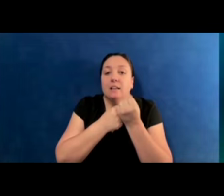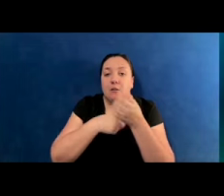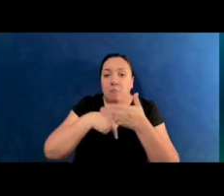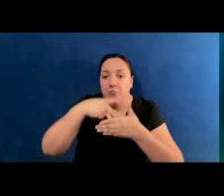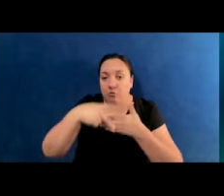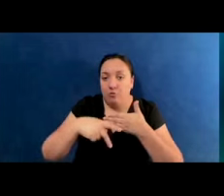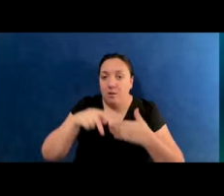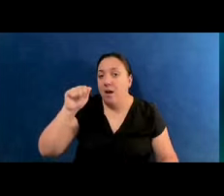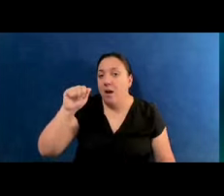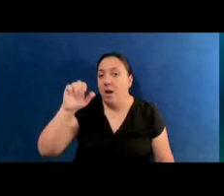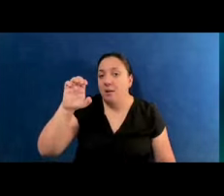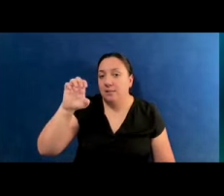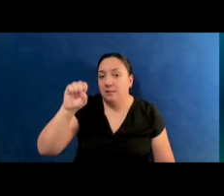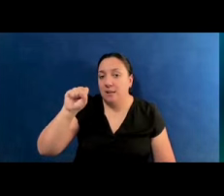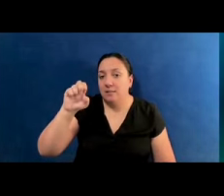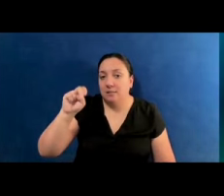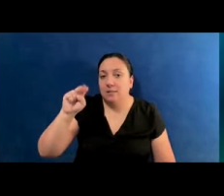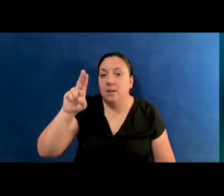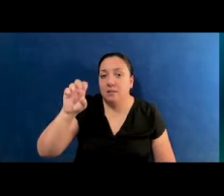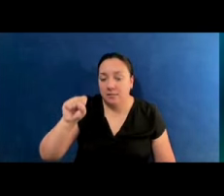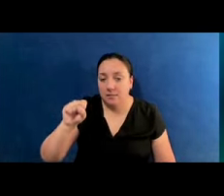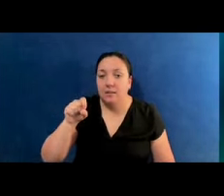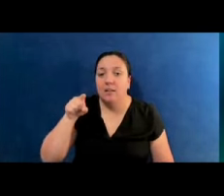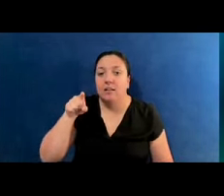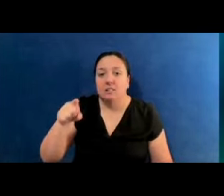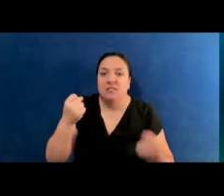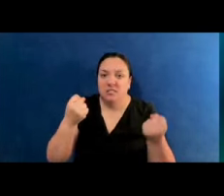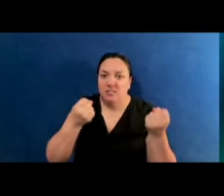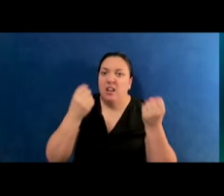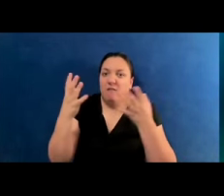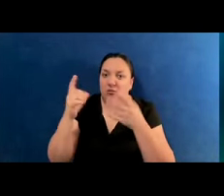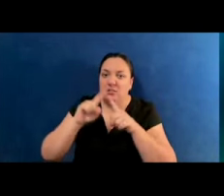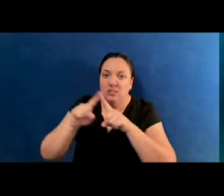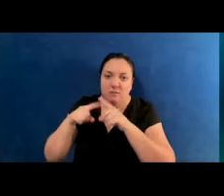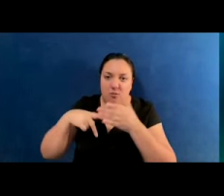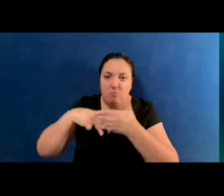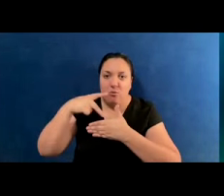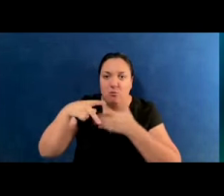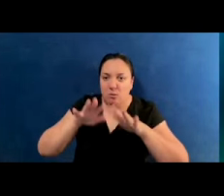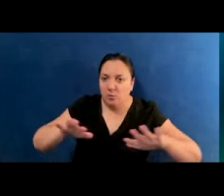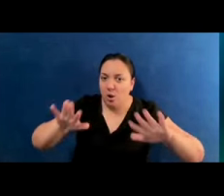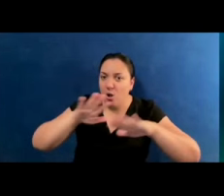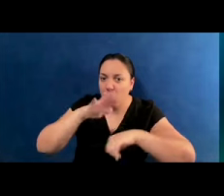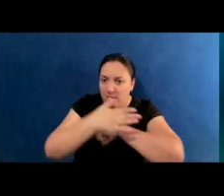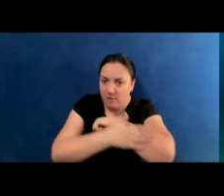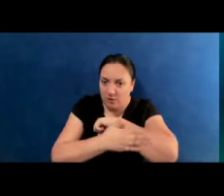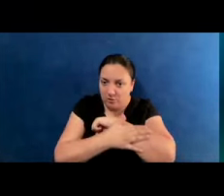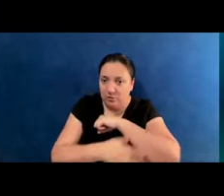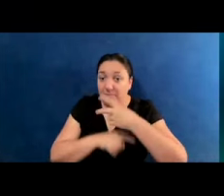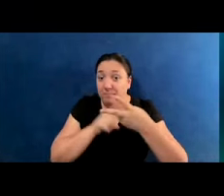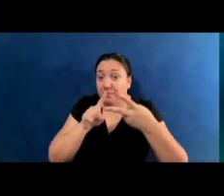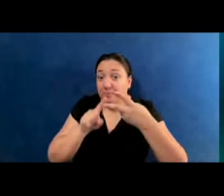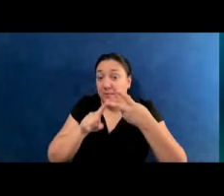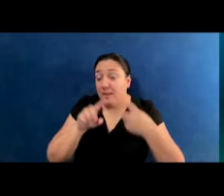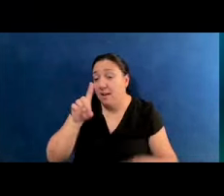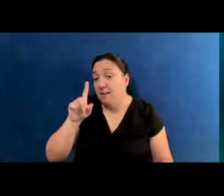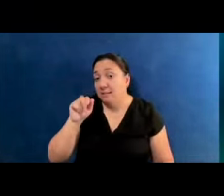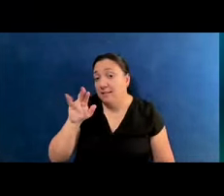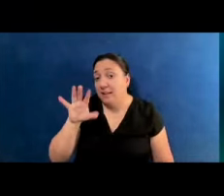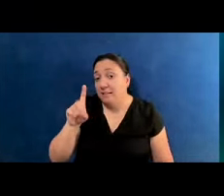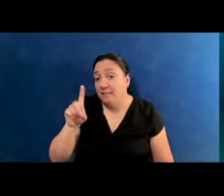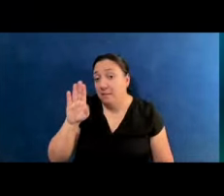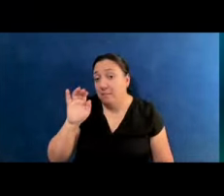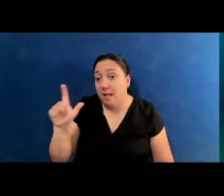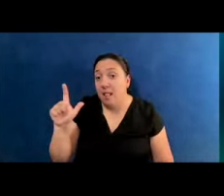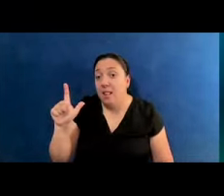program manager for several ABLE plans throughout the country. And she's joined by David Bell. He's the vice president of